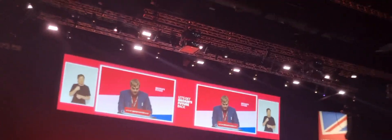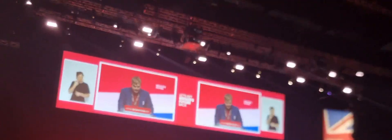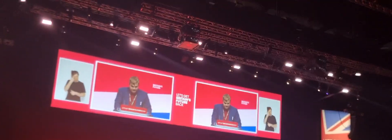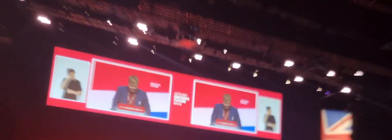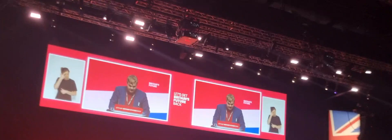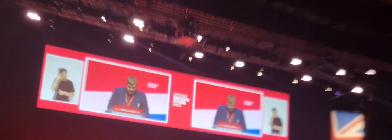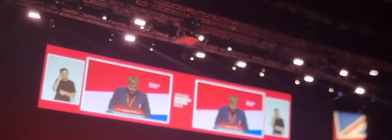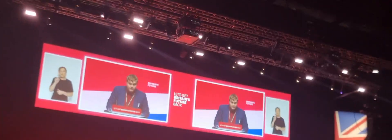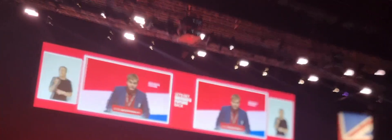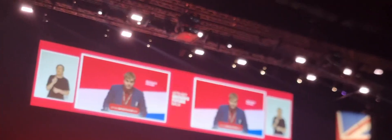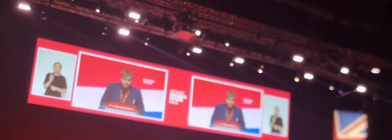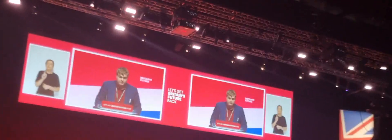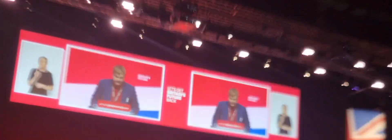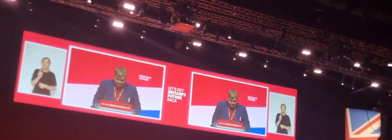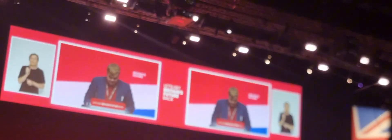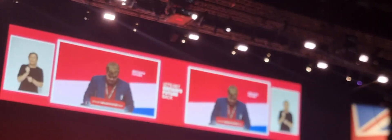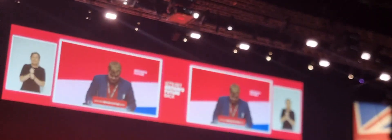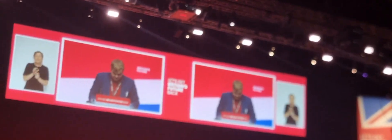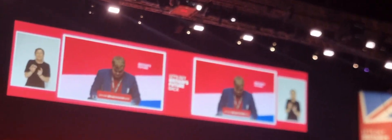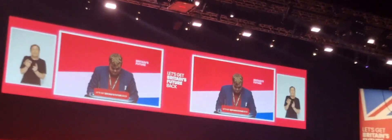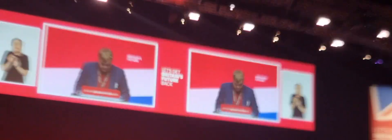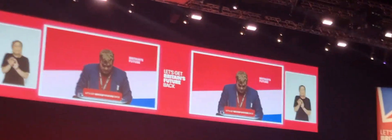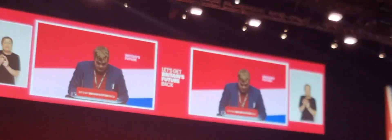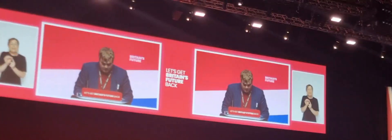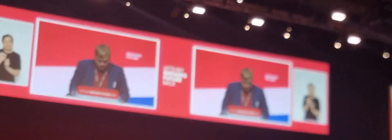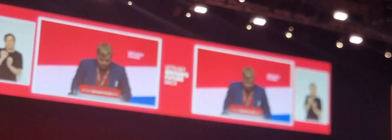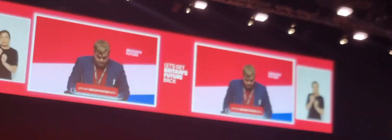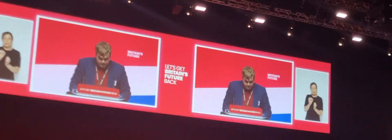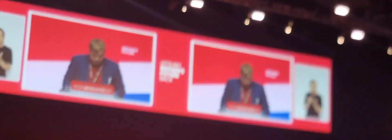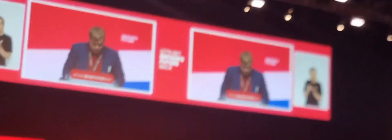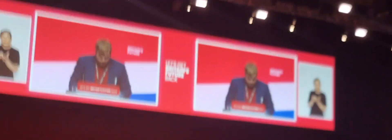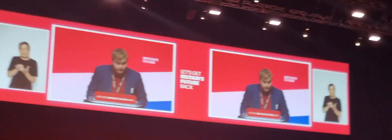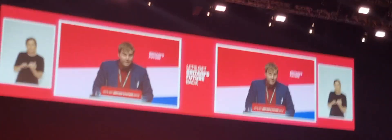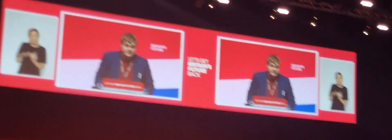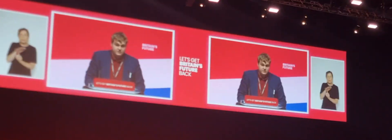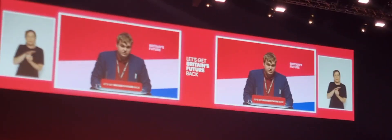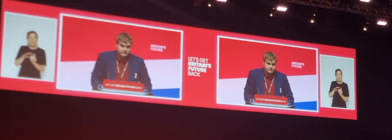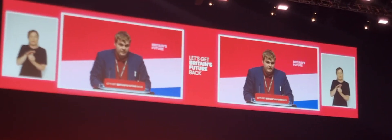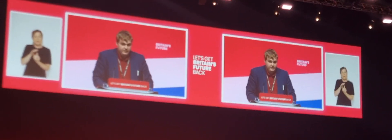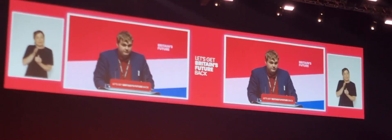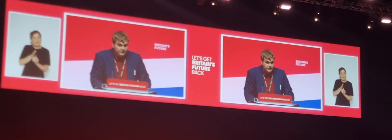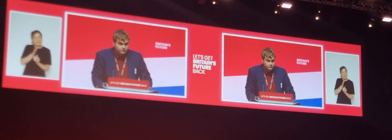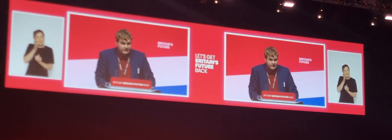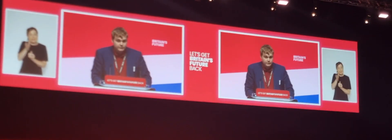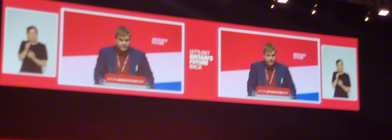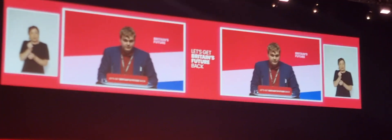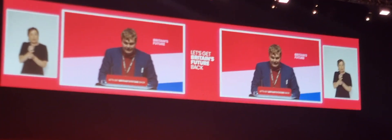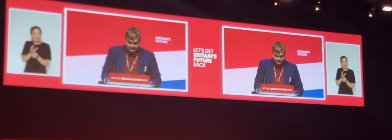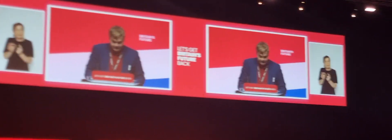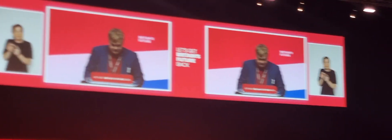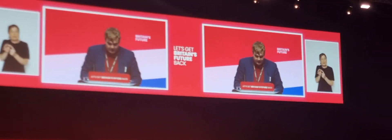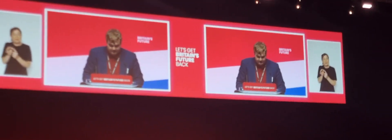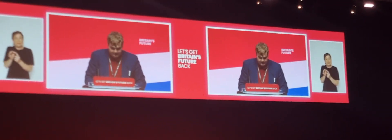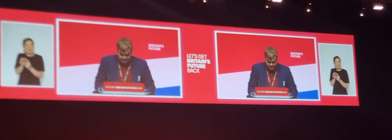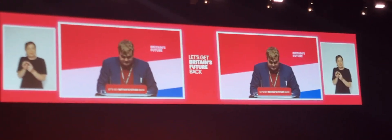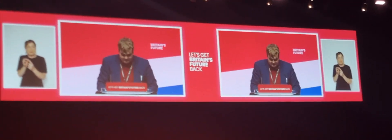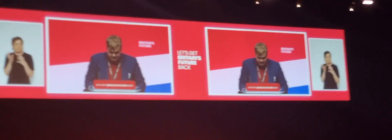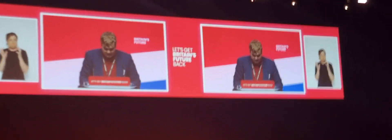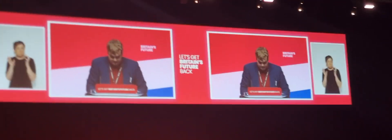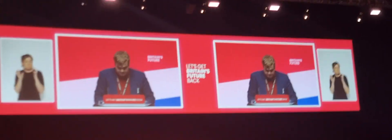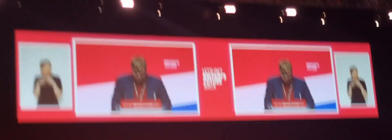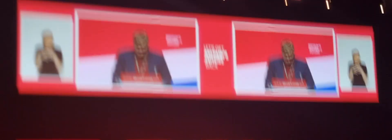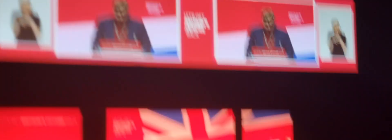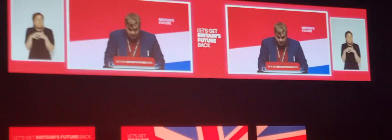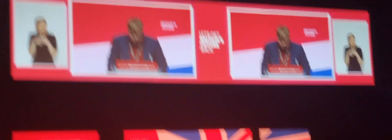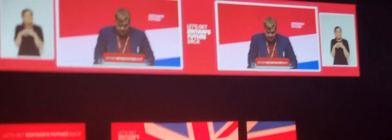though, is the state of the GP surgeries. When we went to the GP, it's like being packed like sardines in a tin